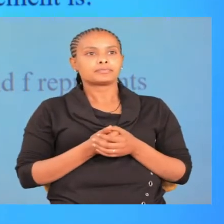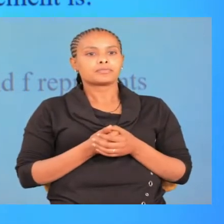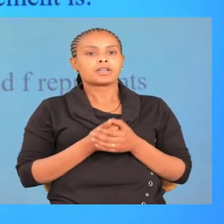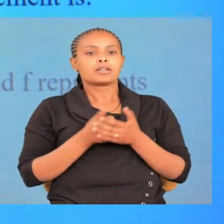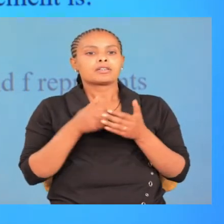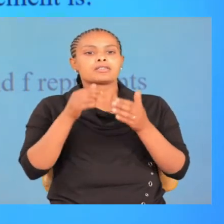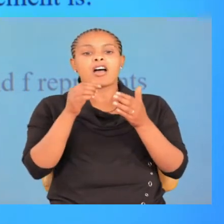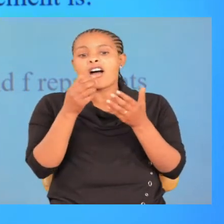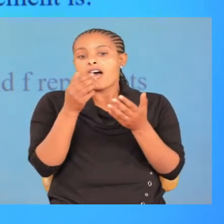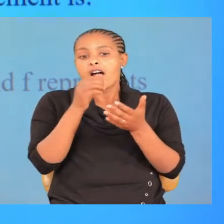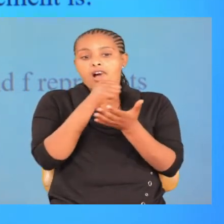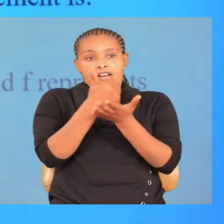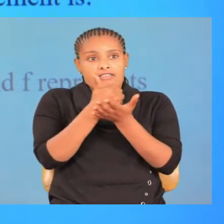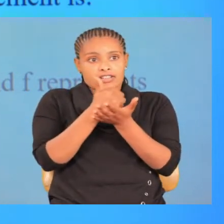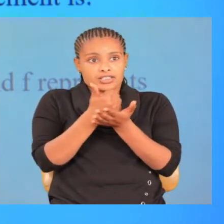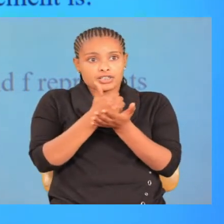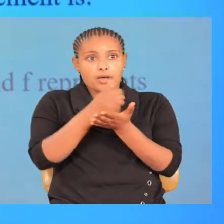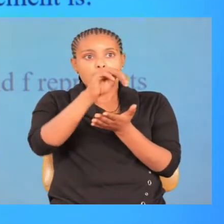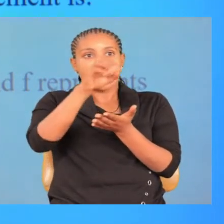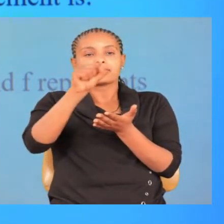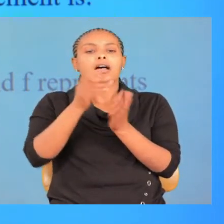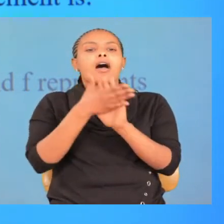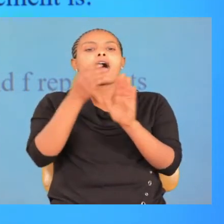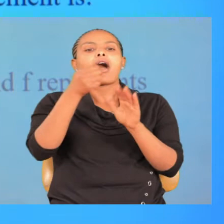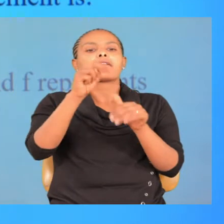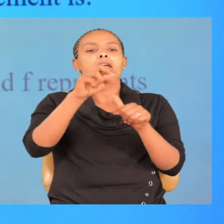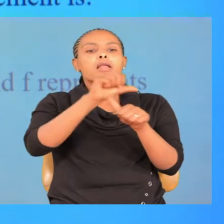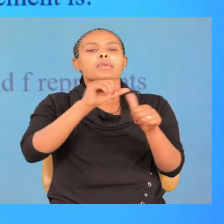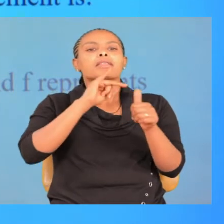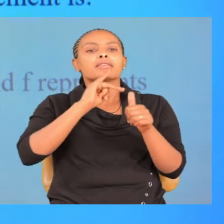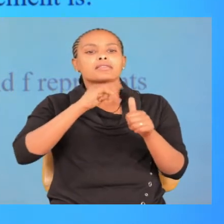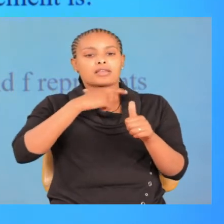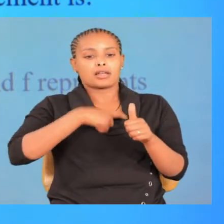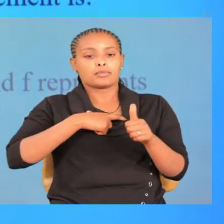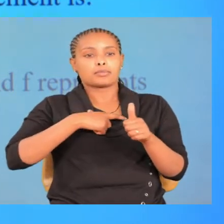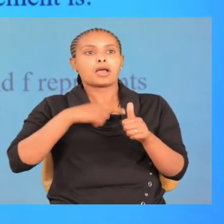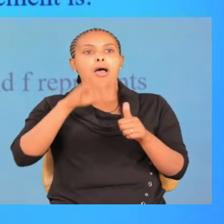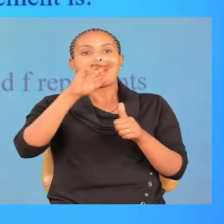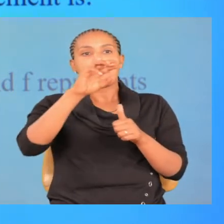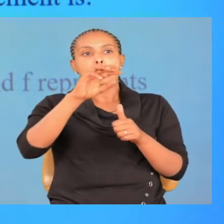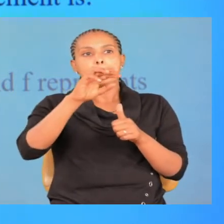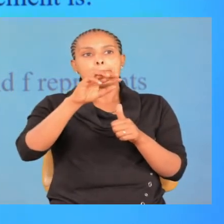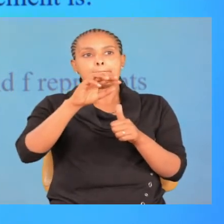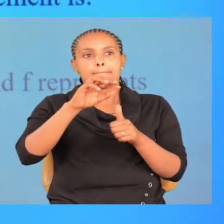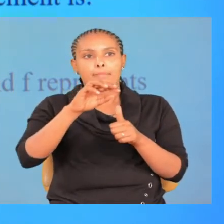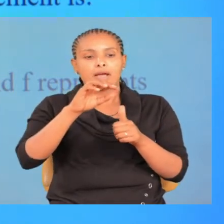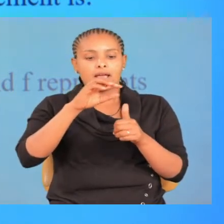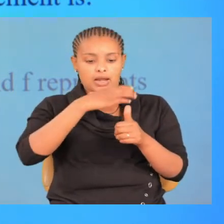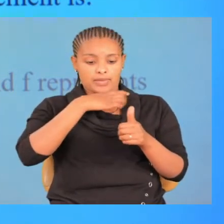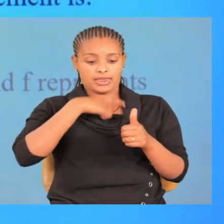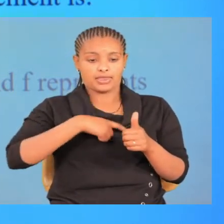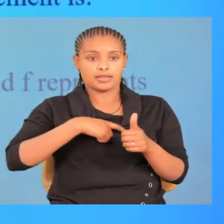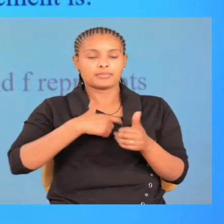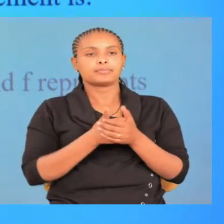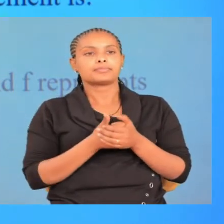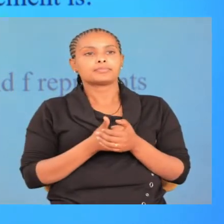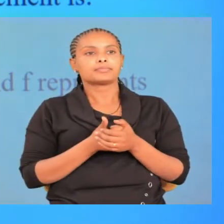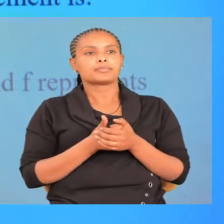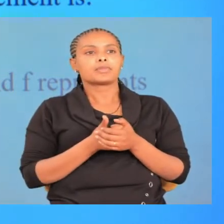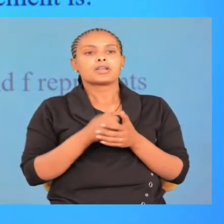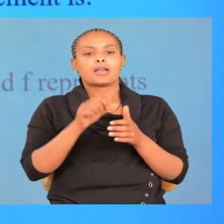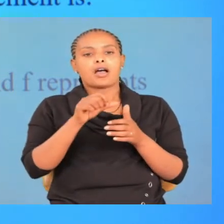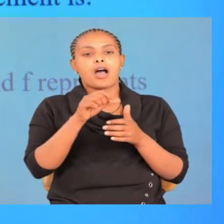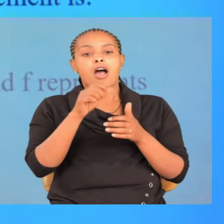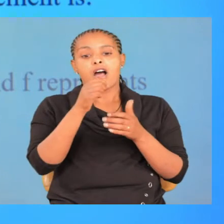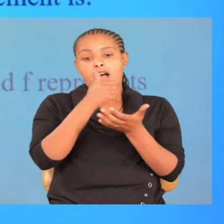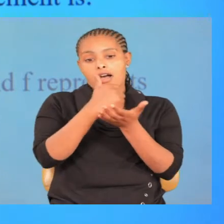The average mass for the atoms in an element is called the atomic mass of the element. The